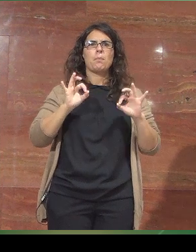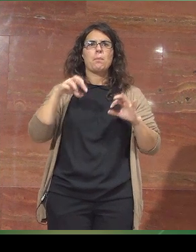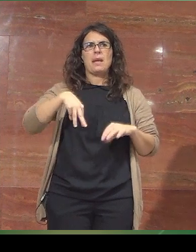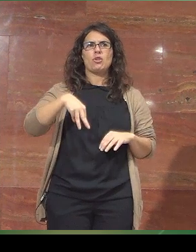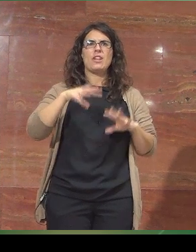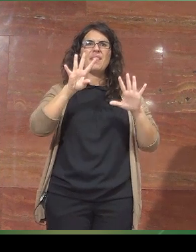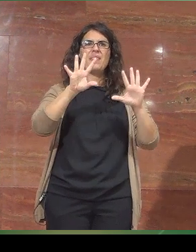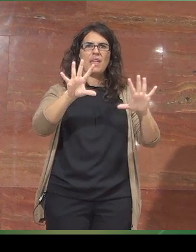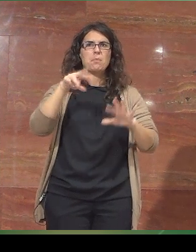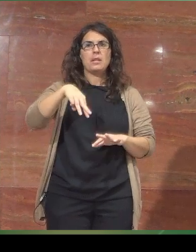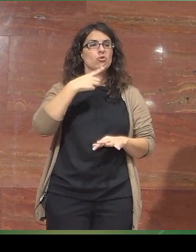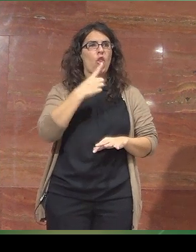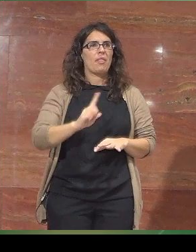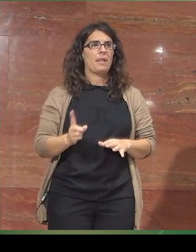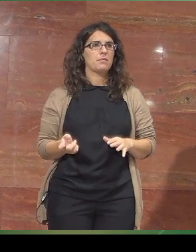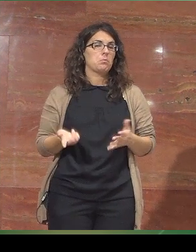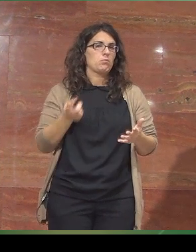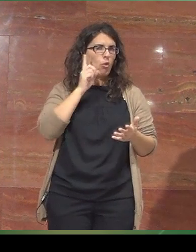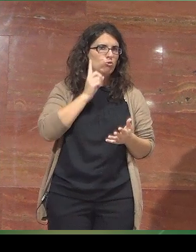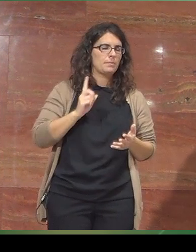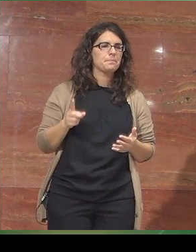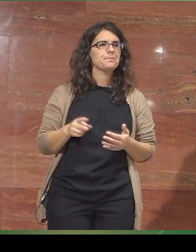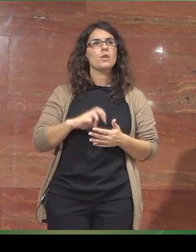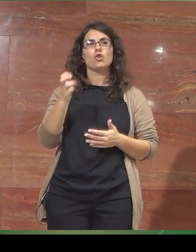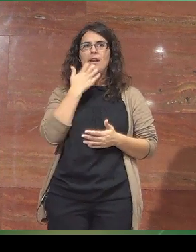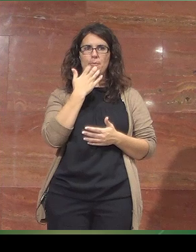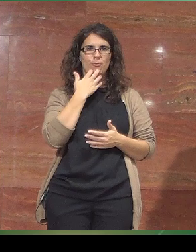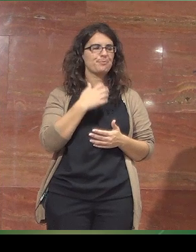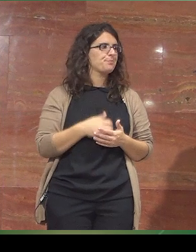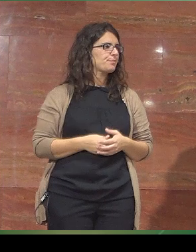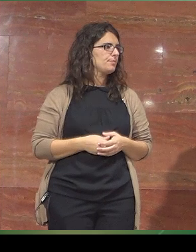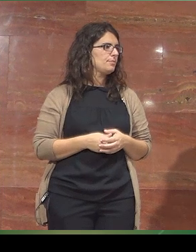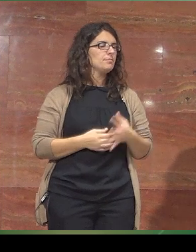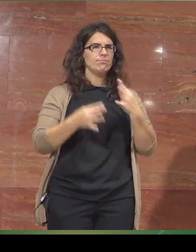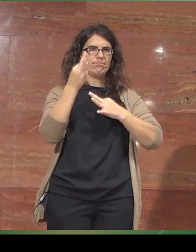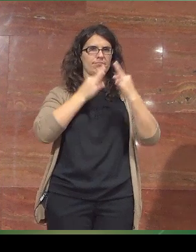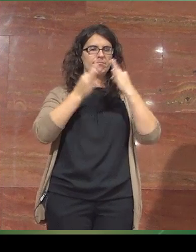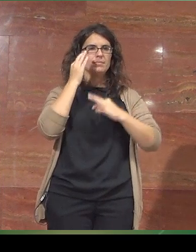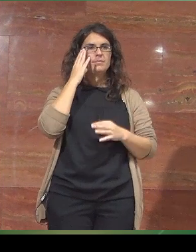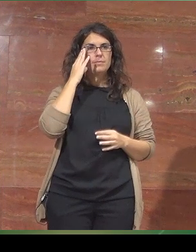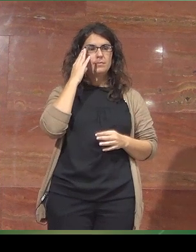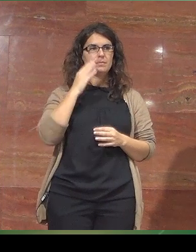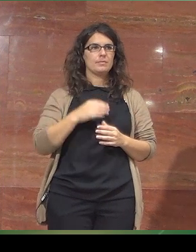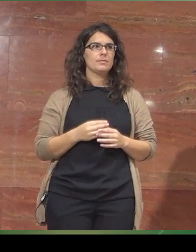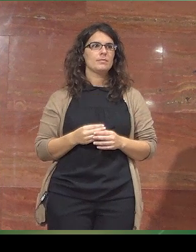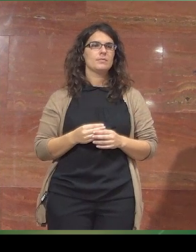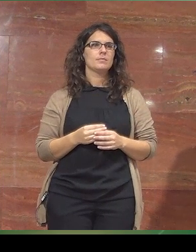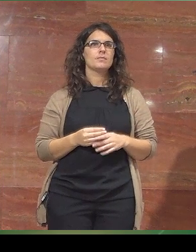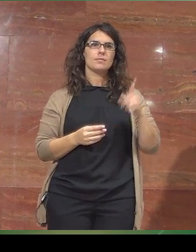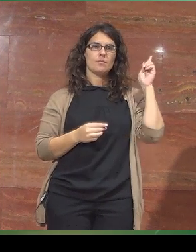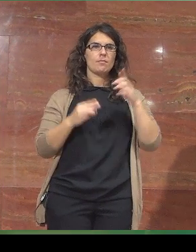And another example of precision, this is parking for 48 hours or precisely